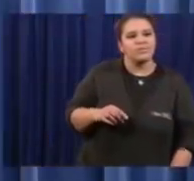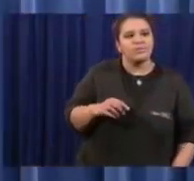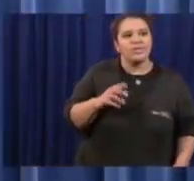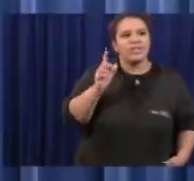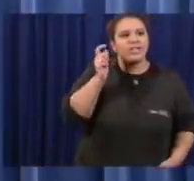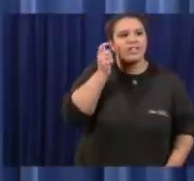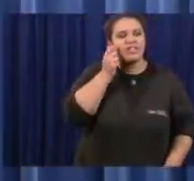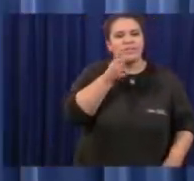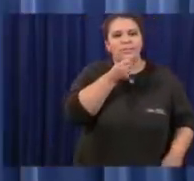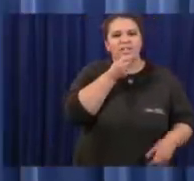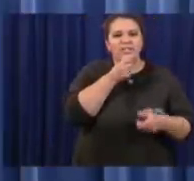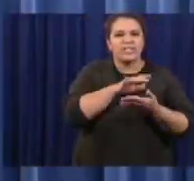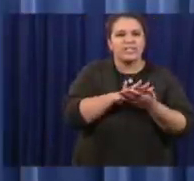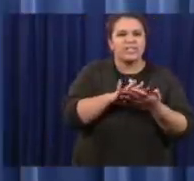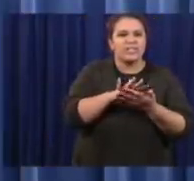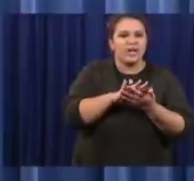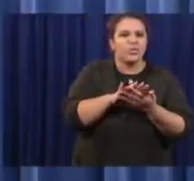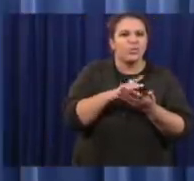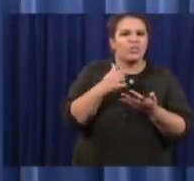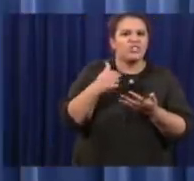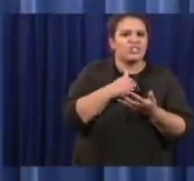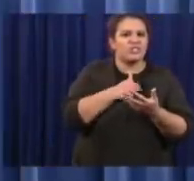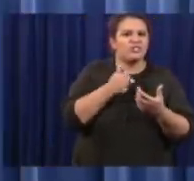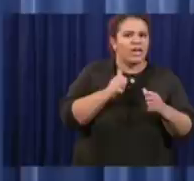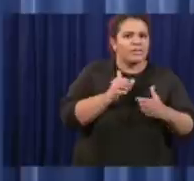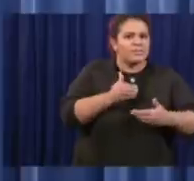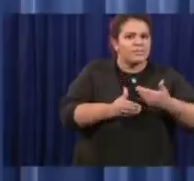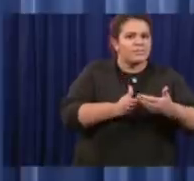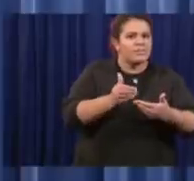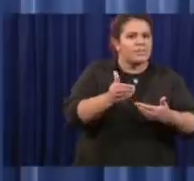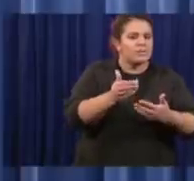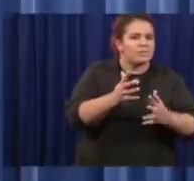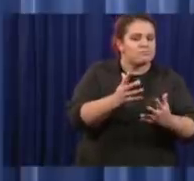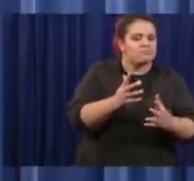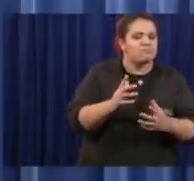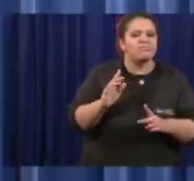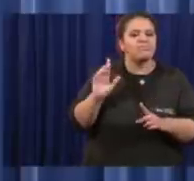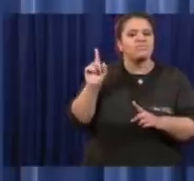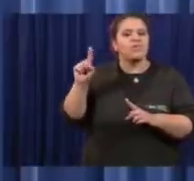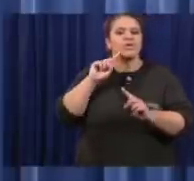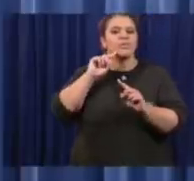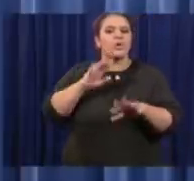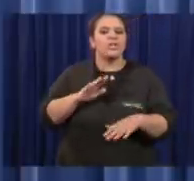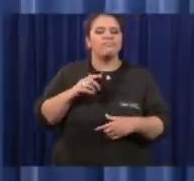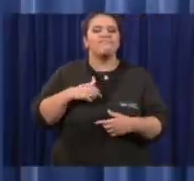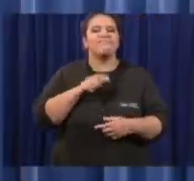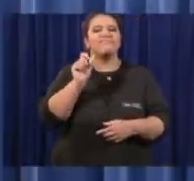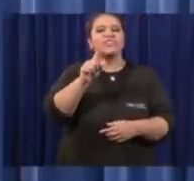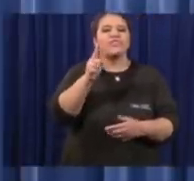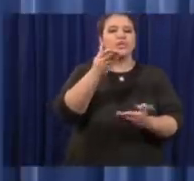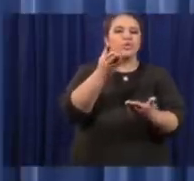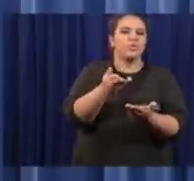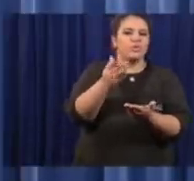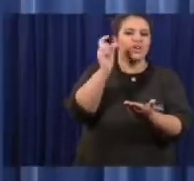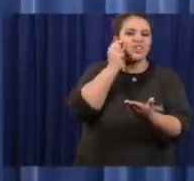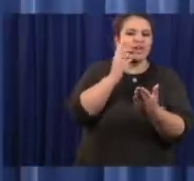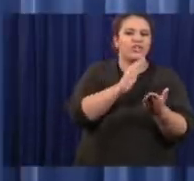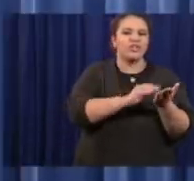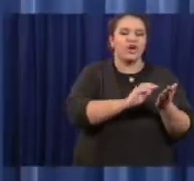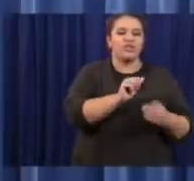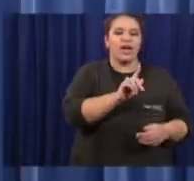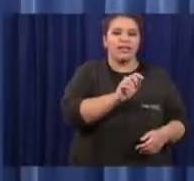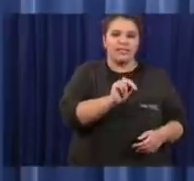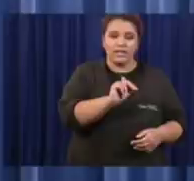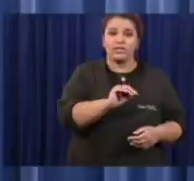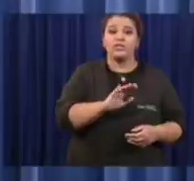Hi there, Governor. This question is for you as well as Dr. Acton. So you both have some seemingly high approval ratings,